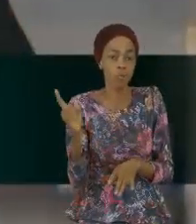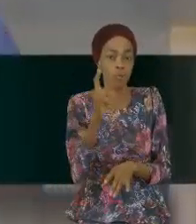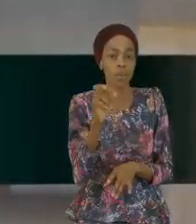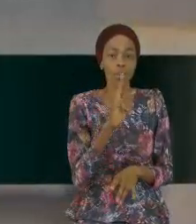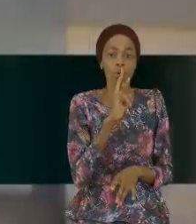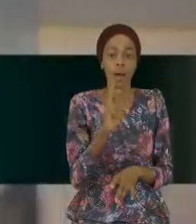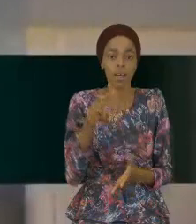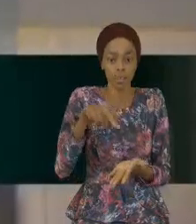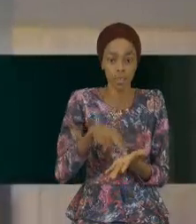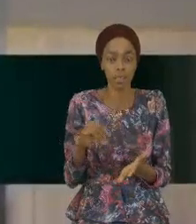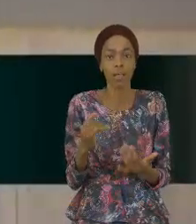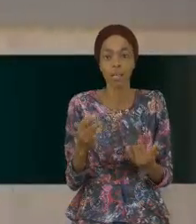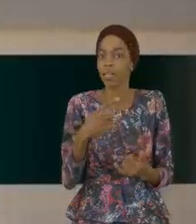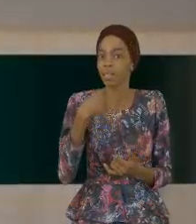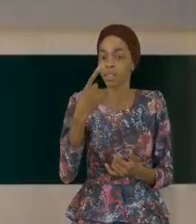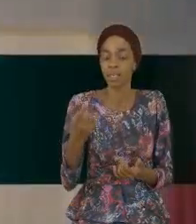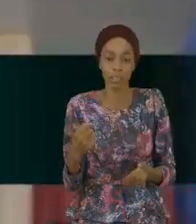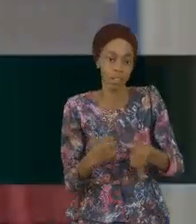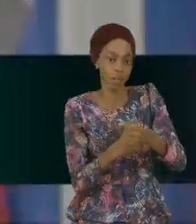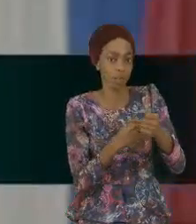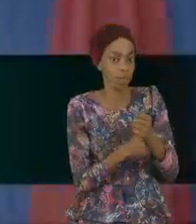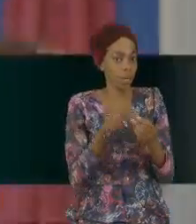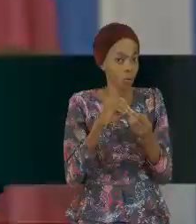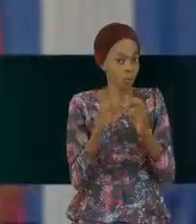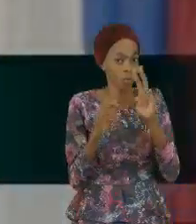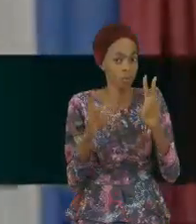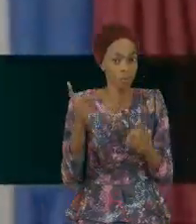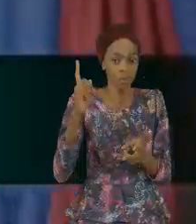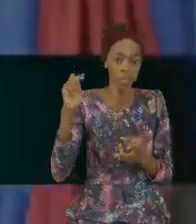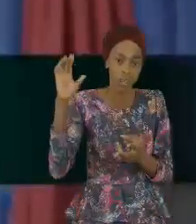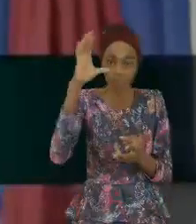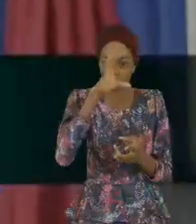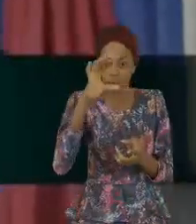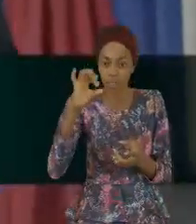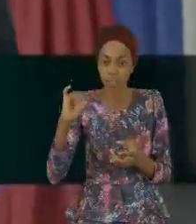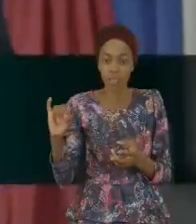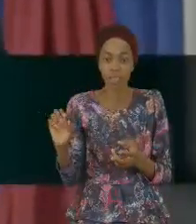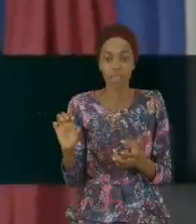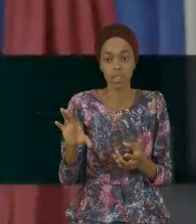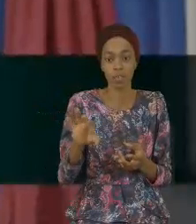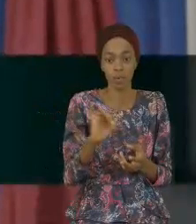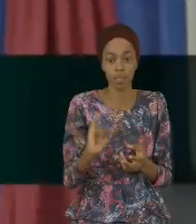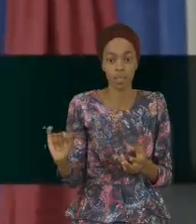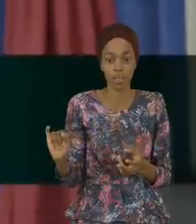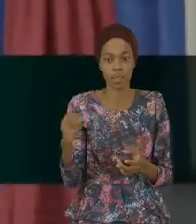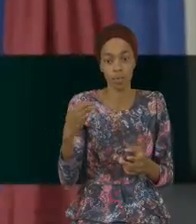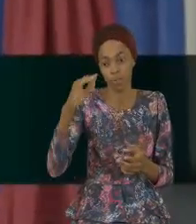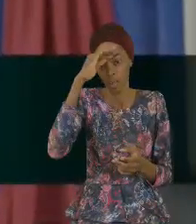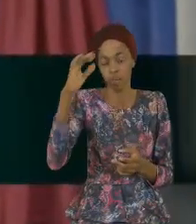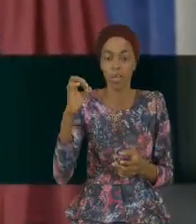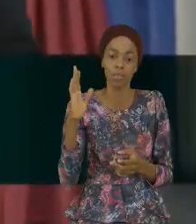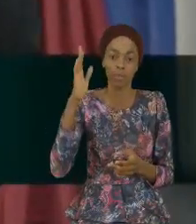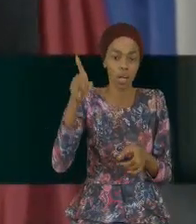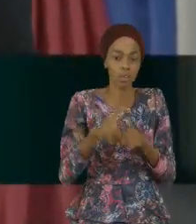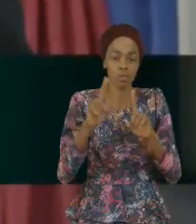It's talking about the foundation. Then number two, the findings along the way as you go on in an excellent